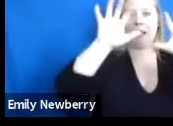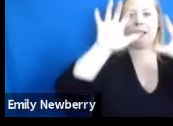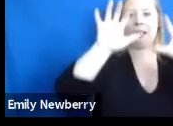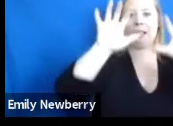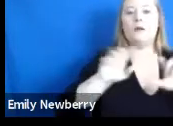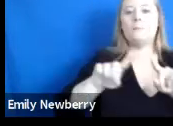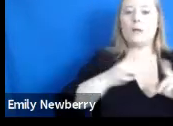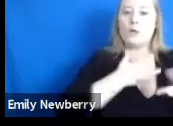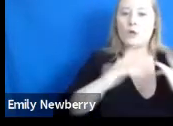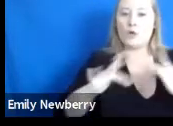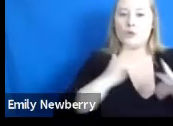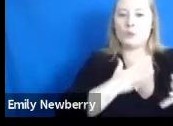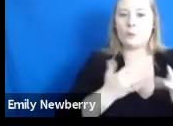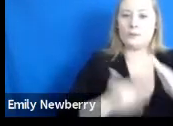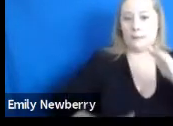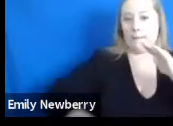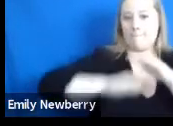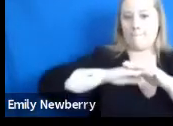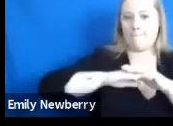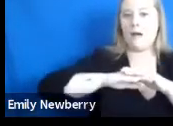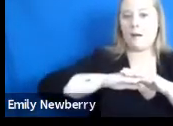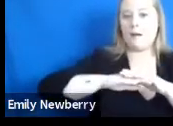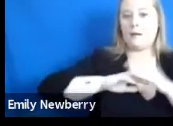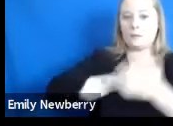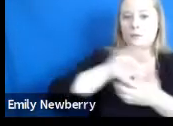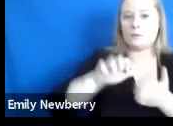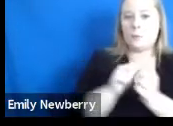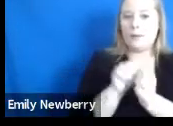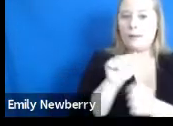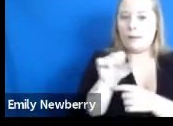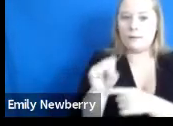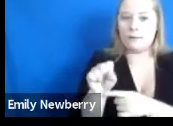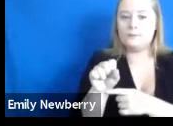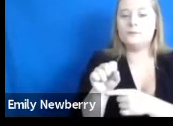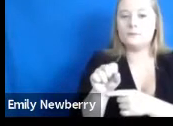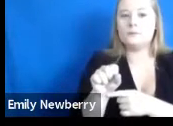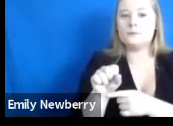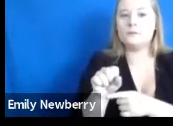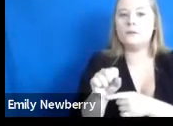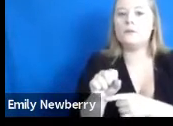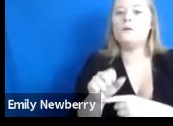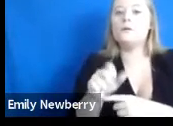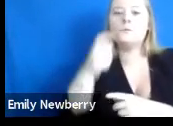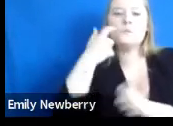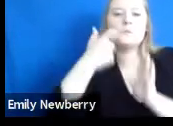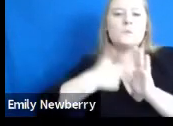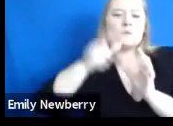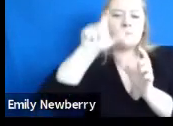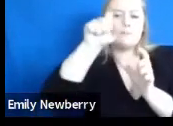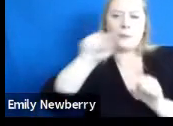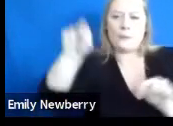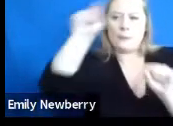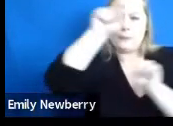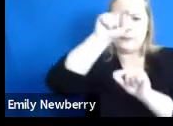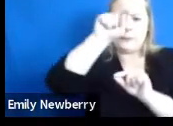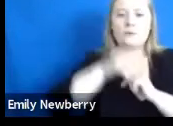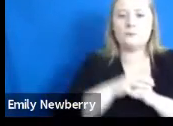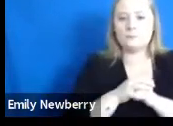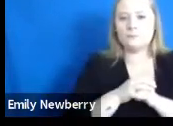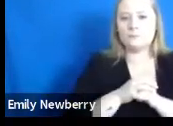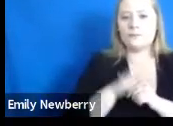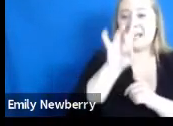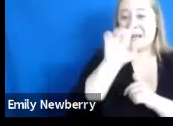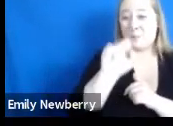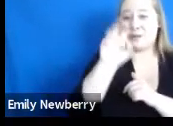maximum concentration of arsenic in alfalfa and vegetable field that we focused. It was 8.6